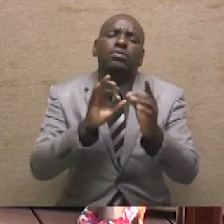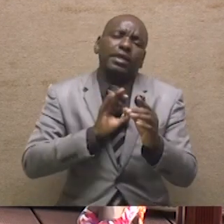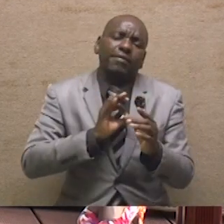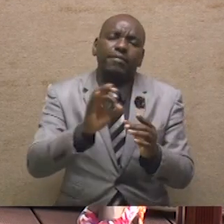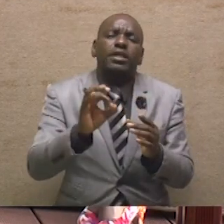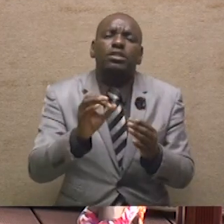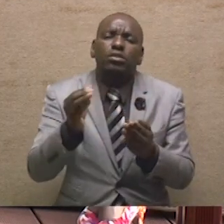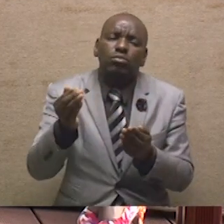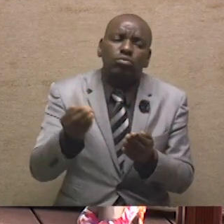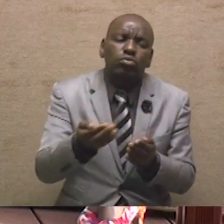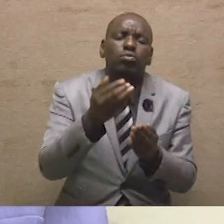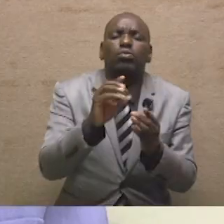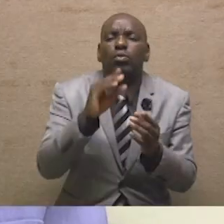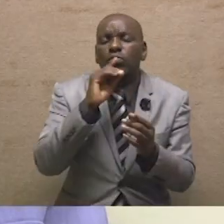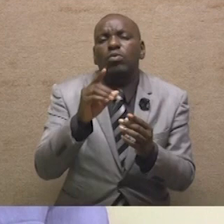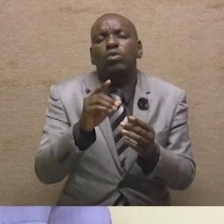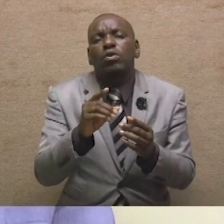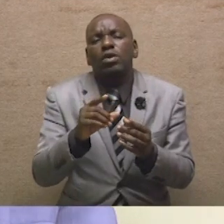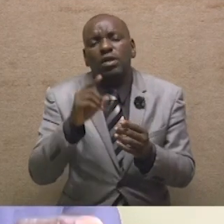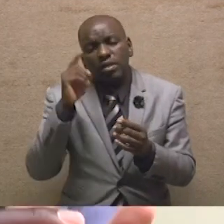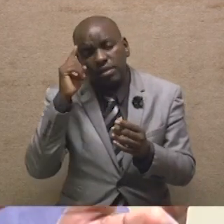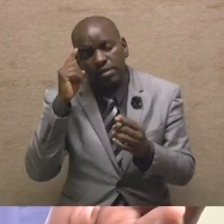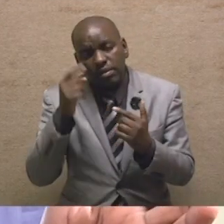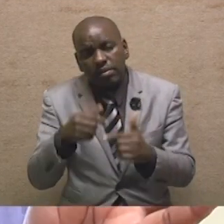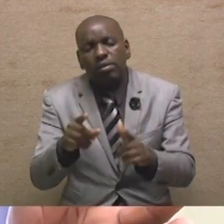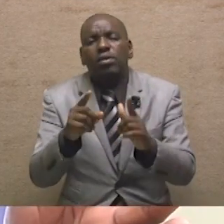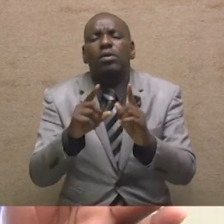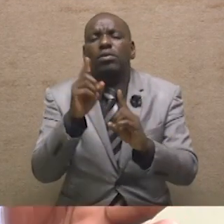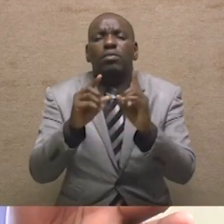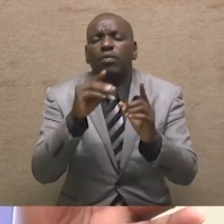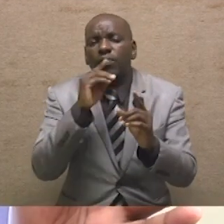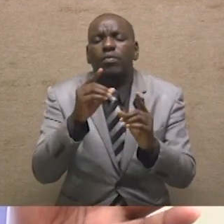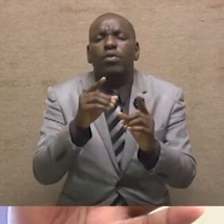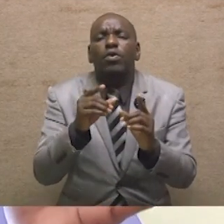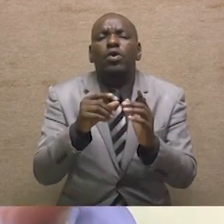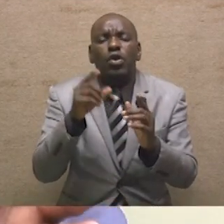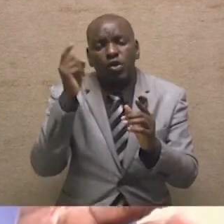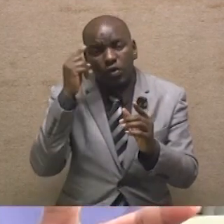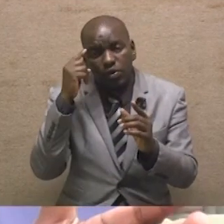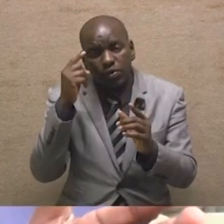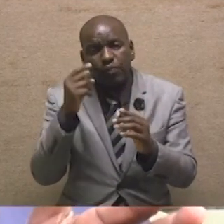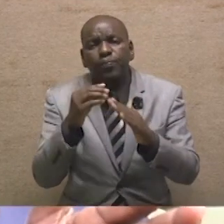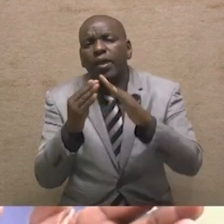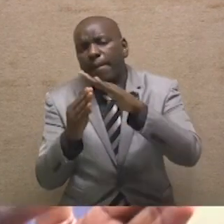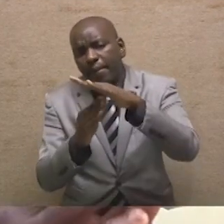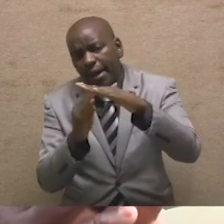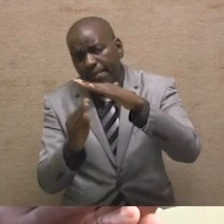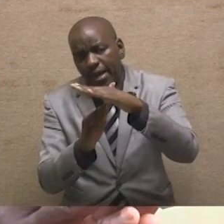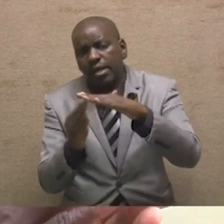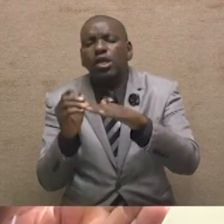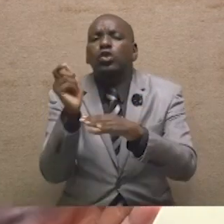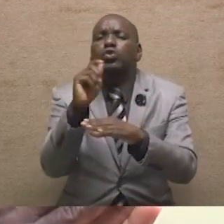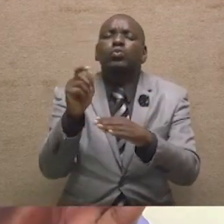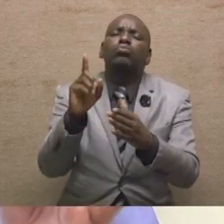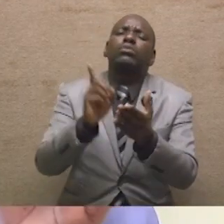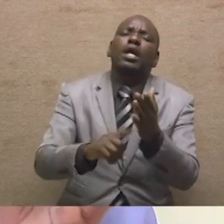took when they decided that what we've traditionally known as primary schools, starting